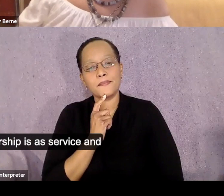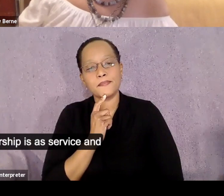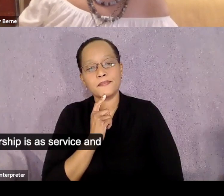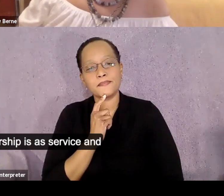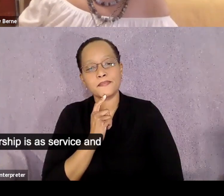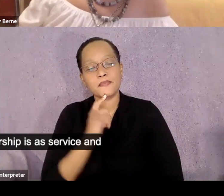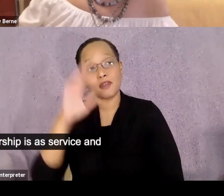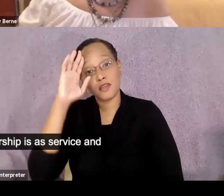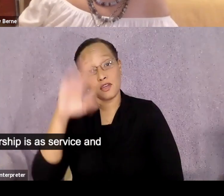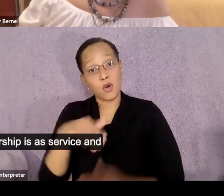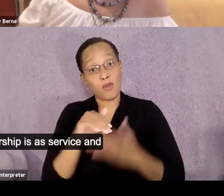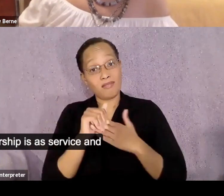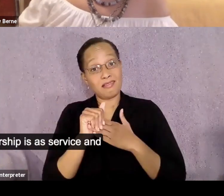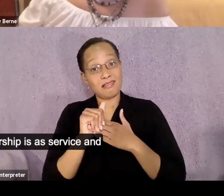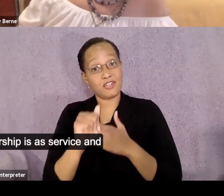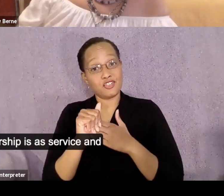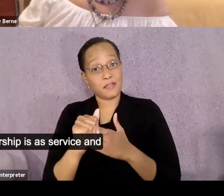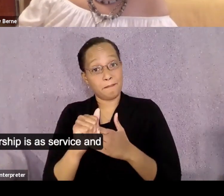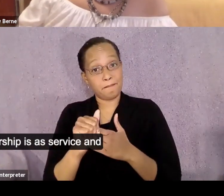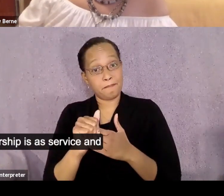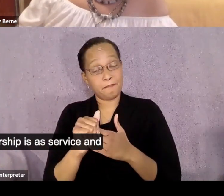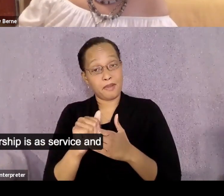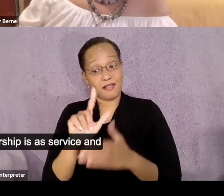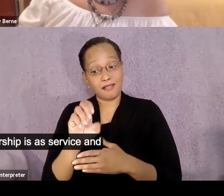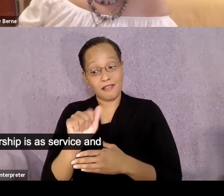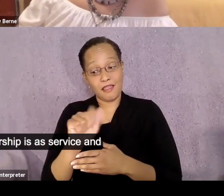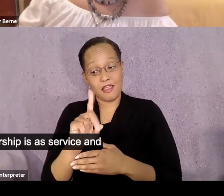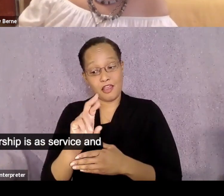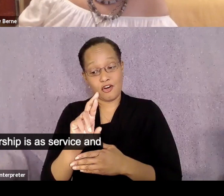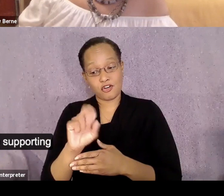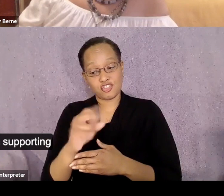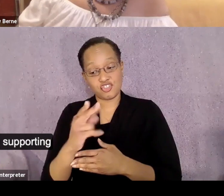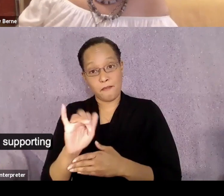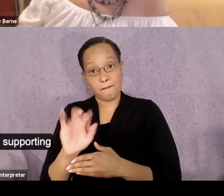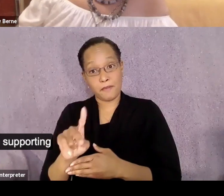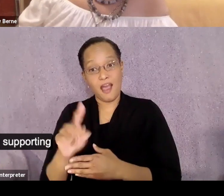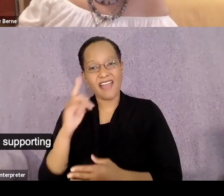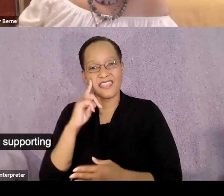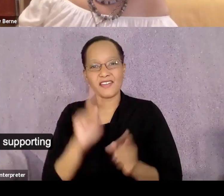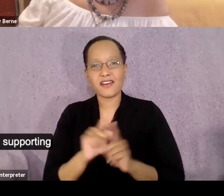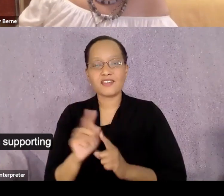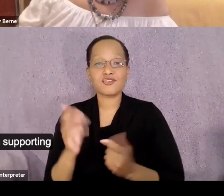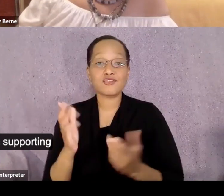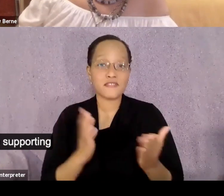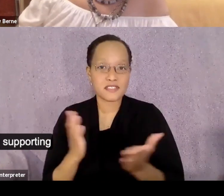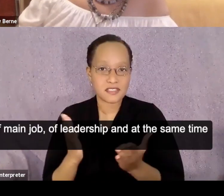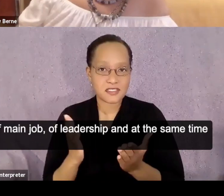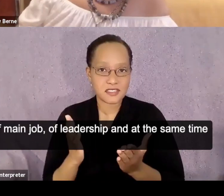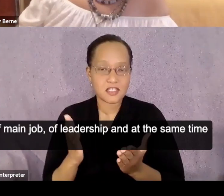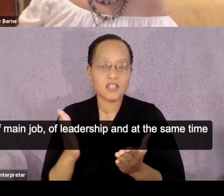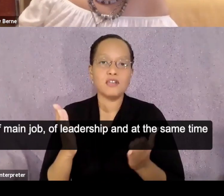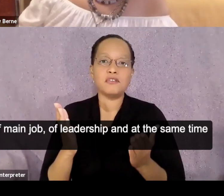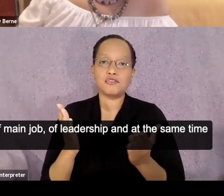I think of leadership as service and like supporting